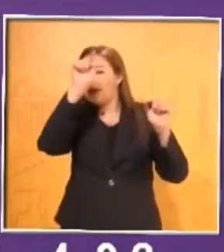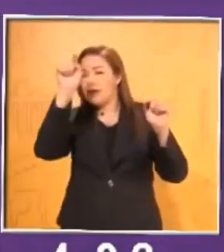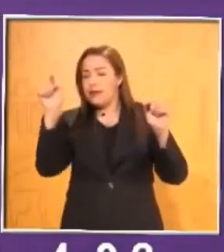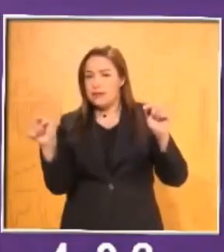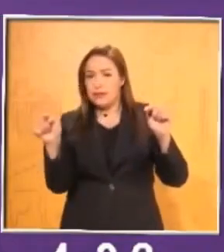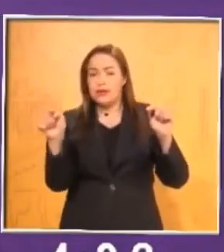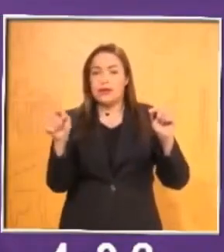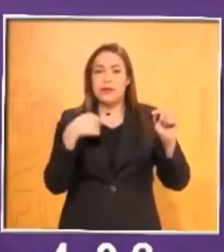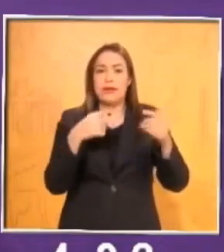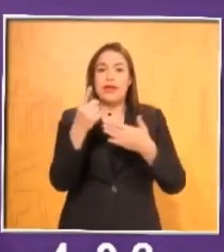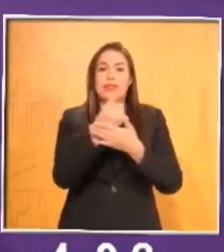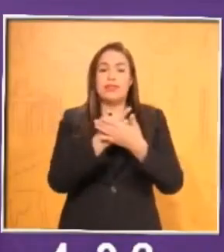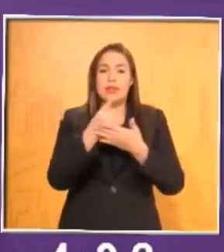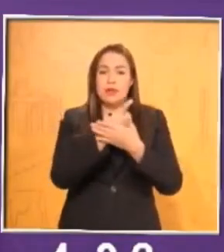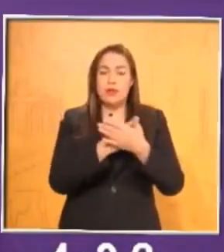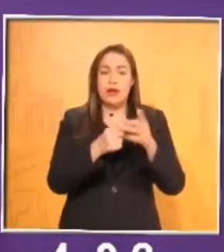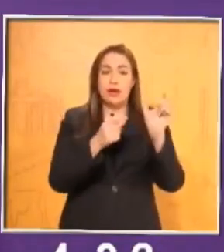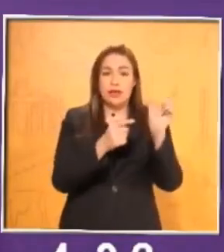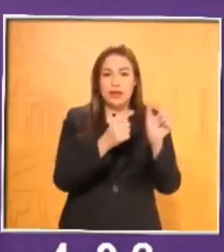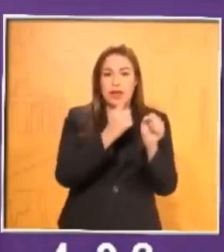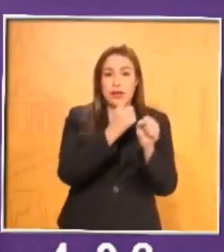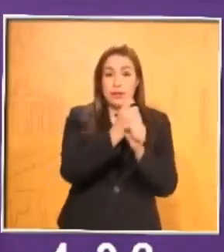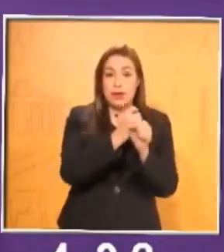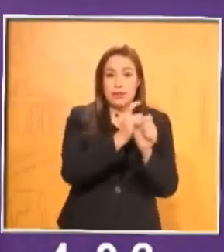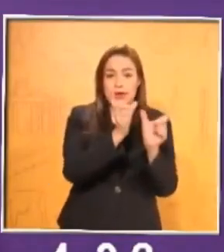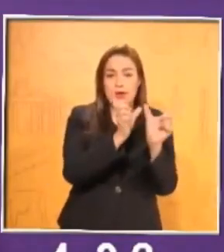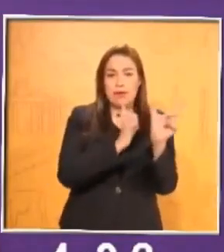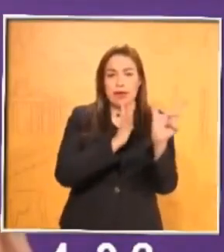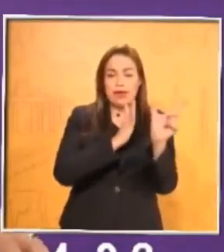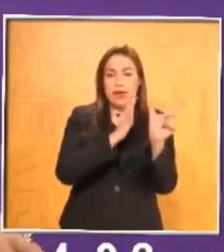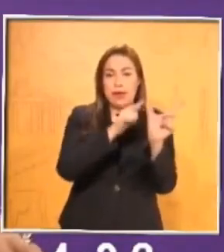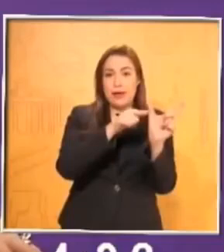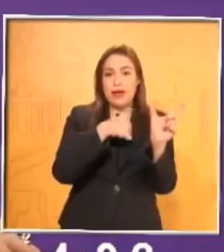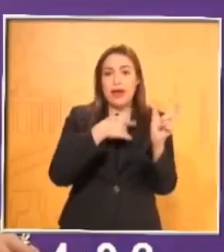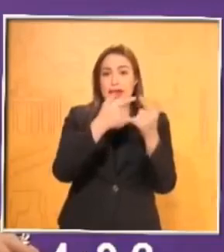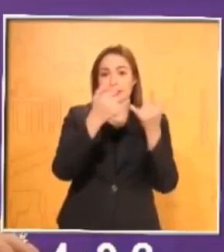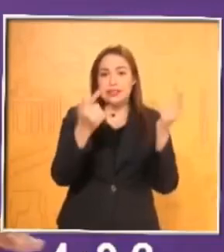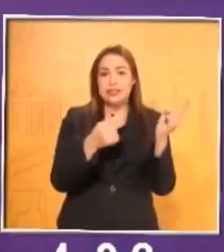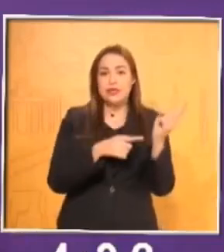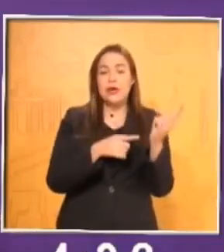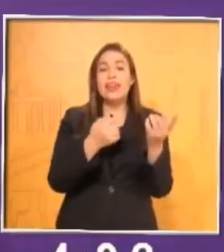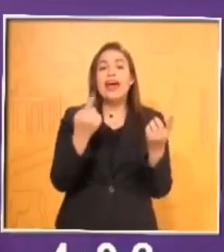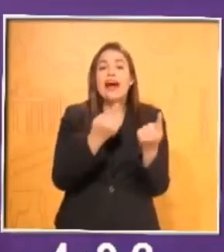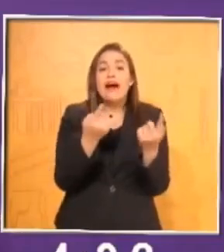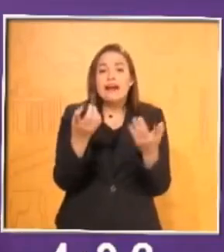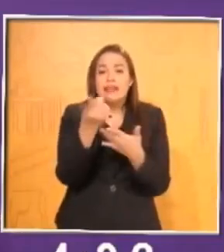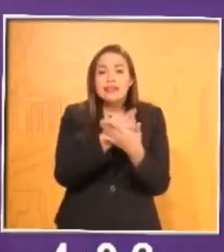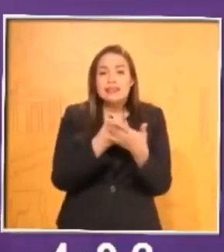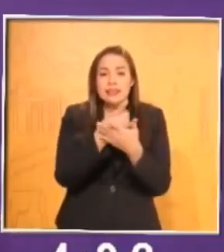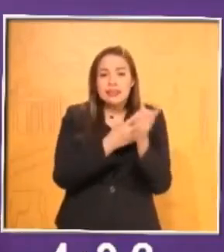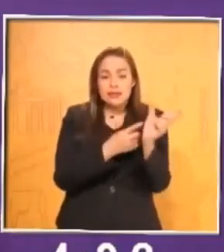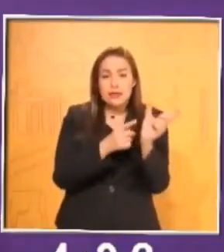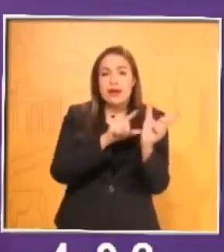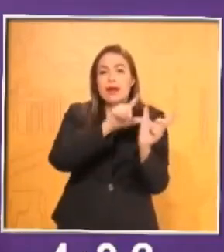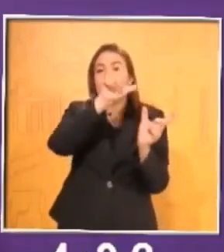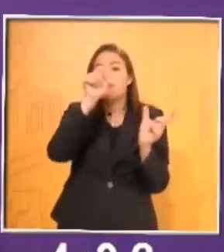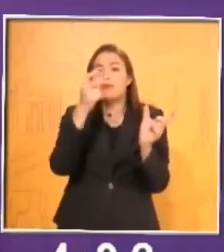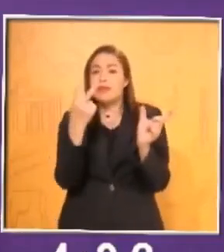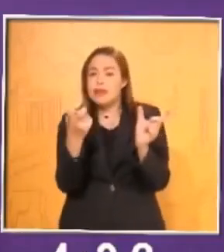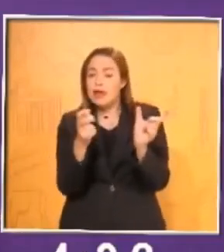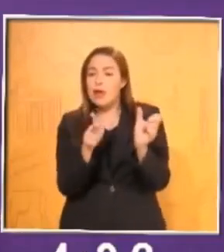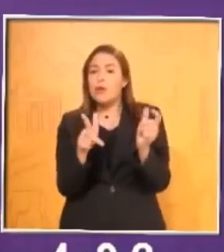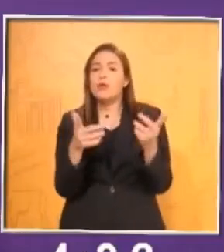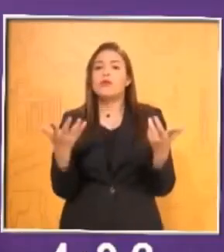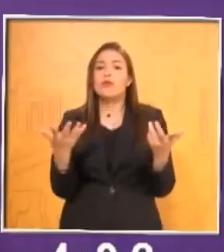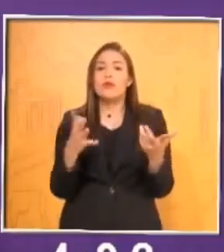draw and say about the story in each panel. If you are sure about what you are going to